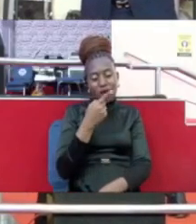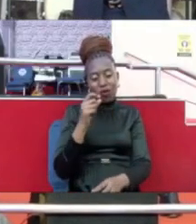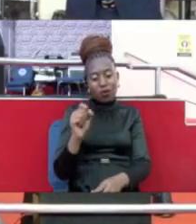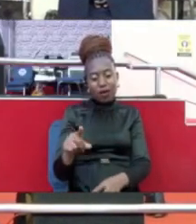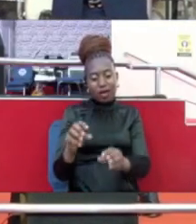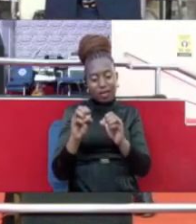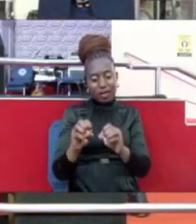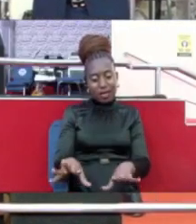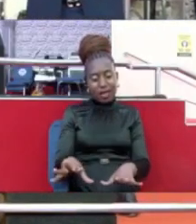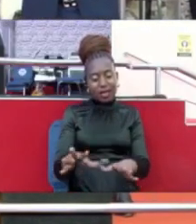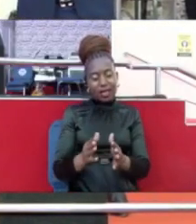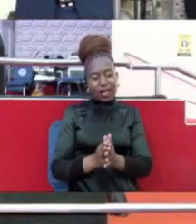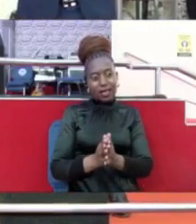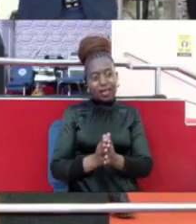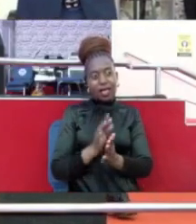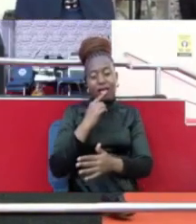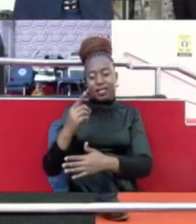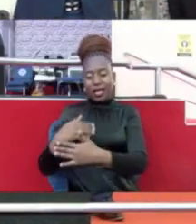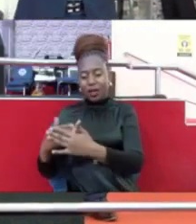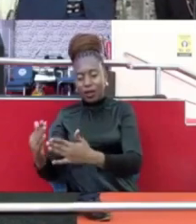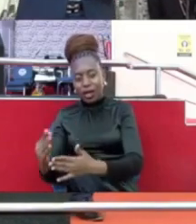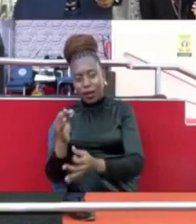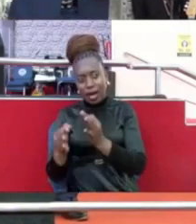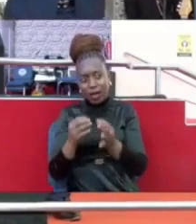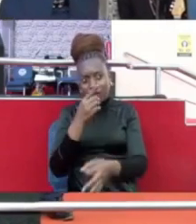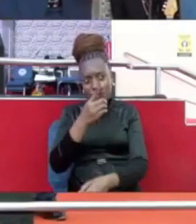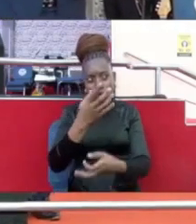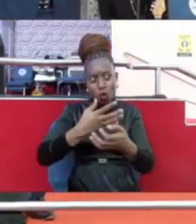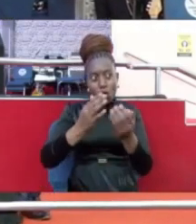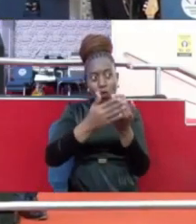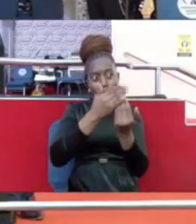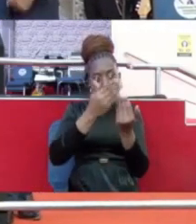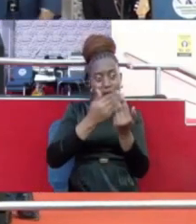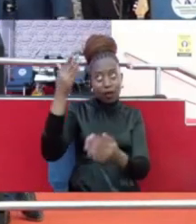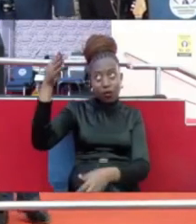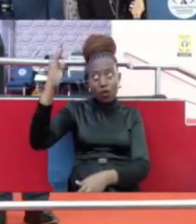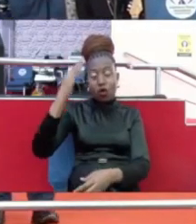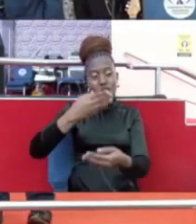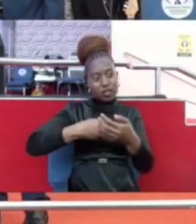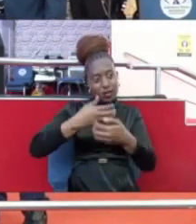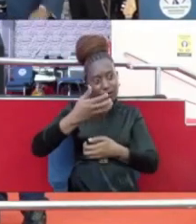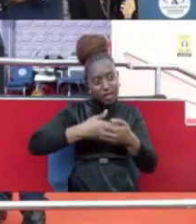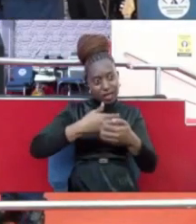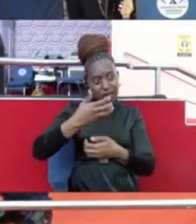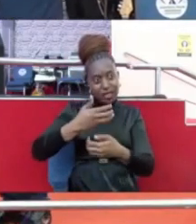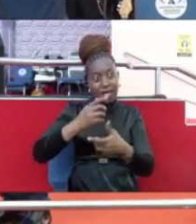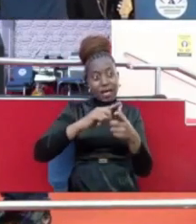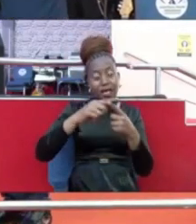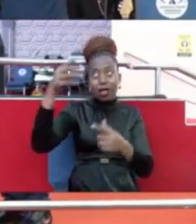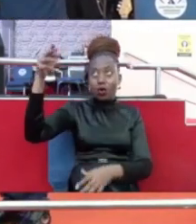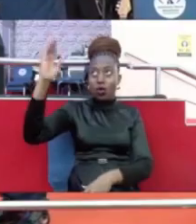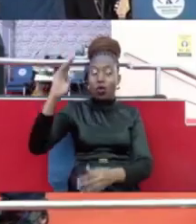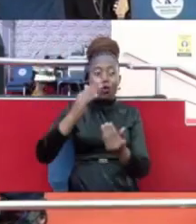take care of God's business, mwambie jirani ukishughulikia mambo ya Mungu, God will take care of your business.